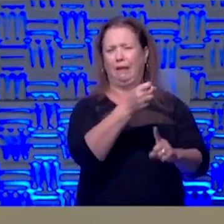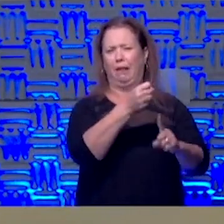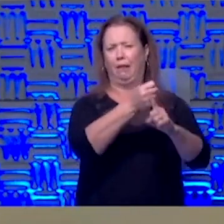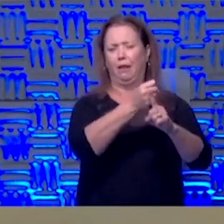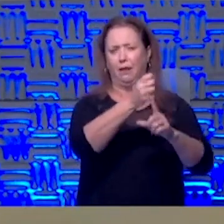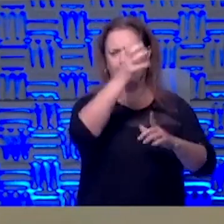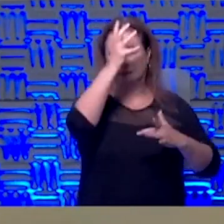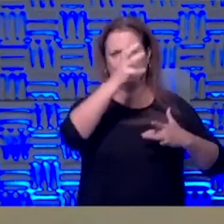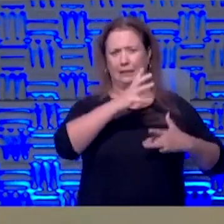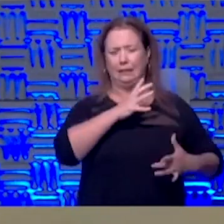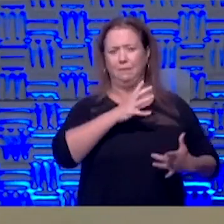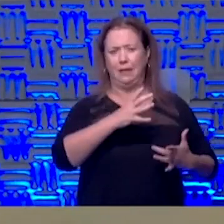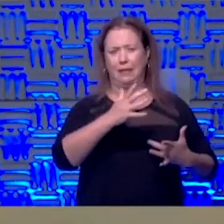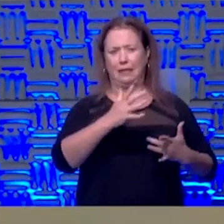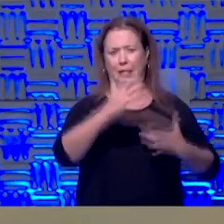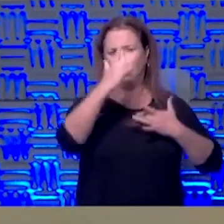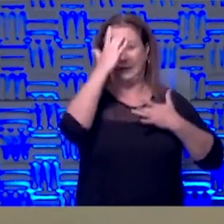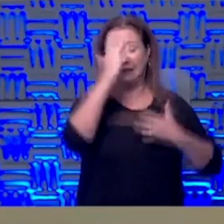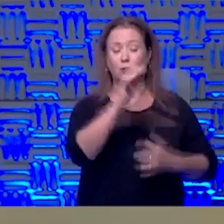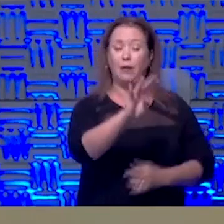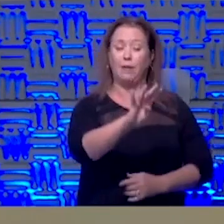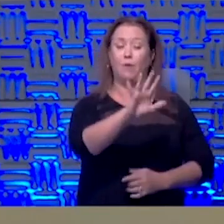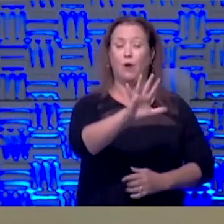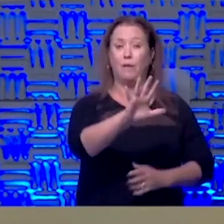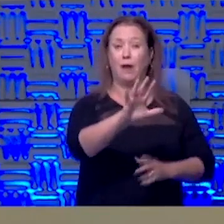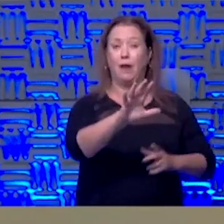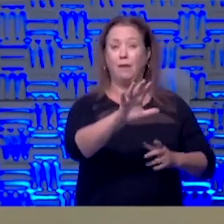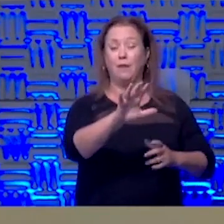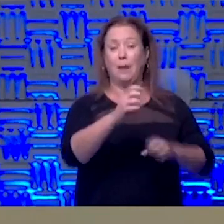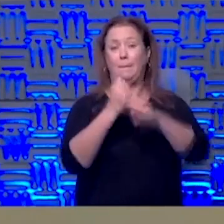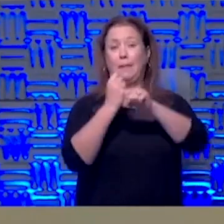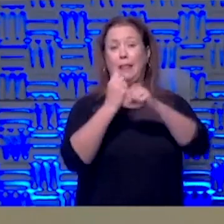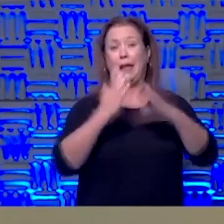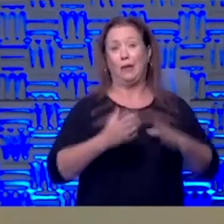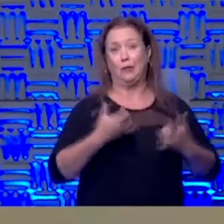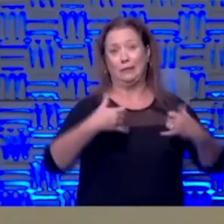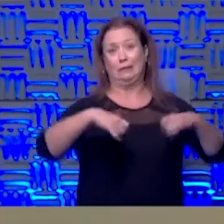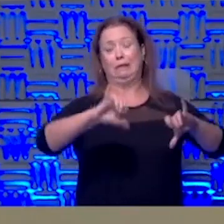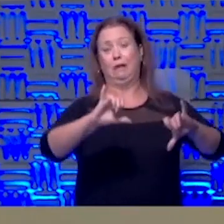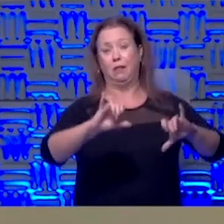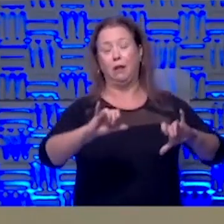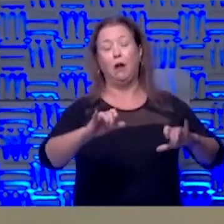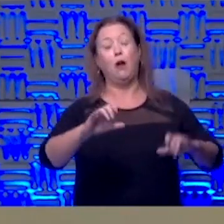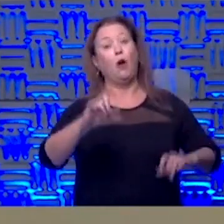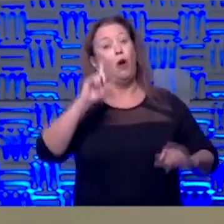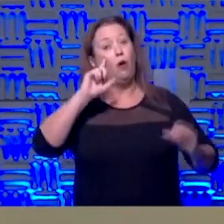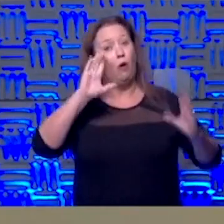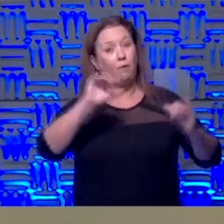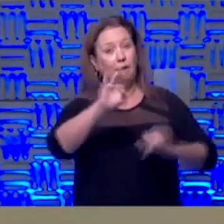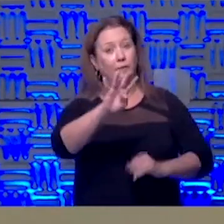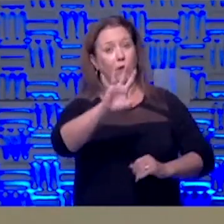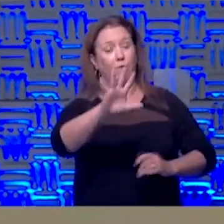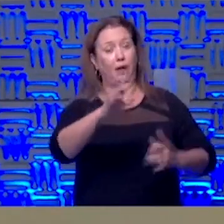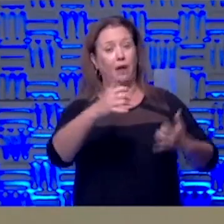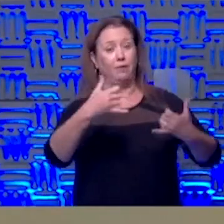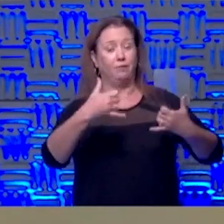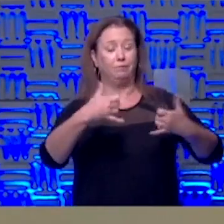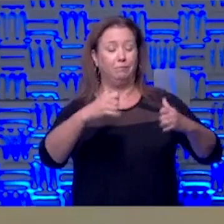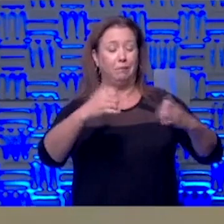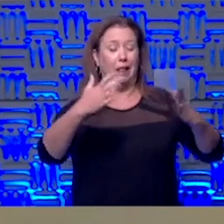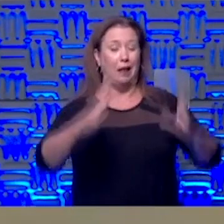have 45 players still left. But again, hopefully those players are healthy, the ones that are out,